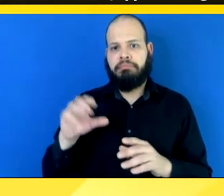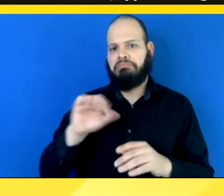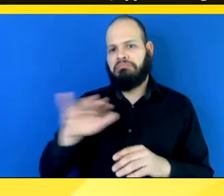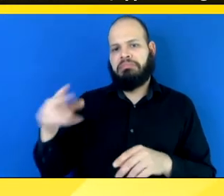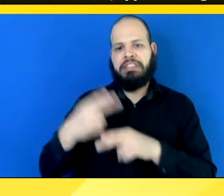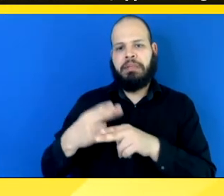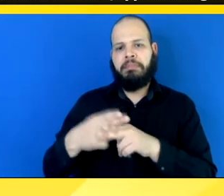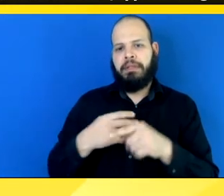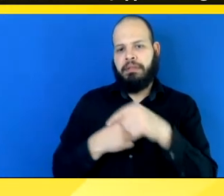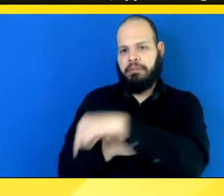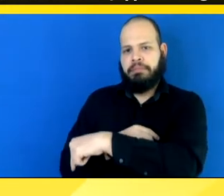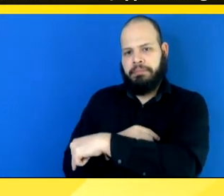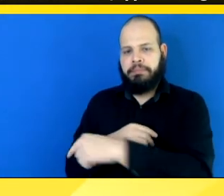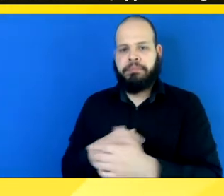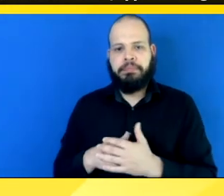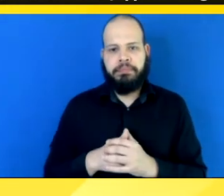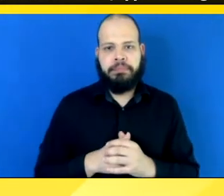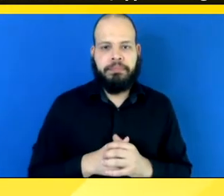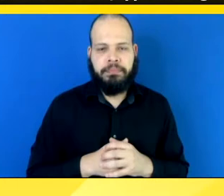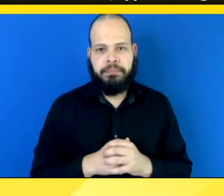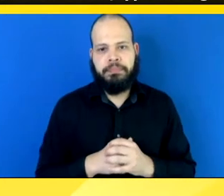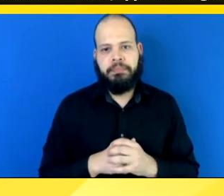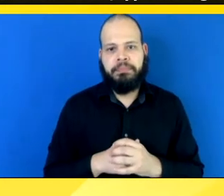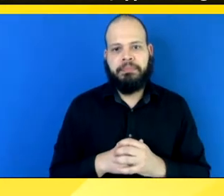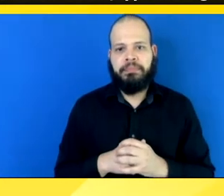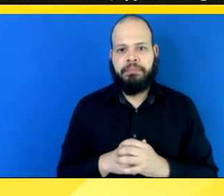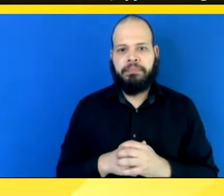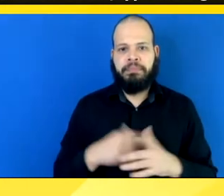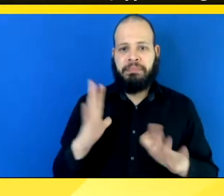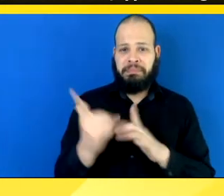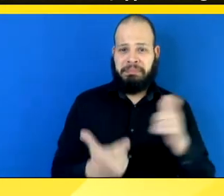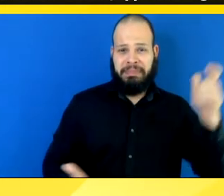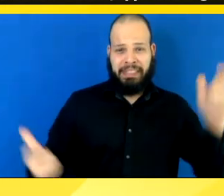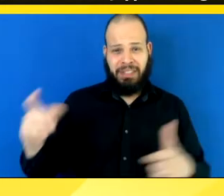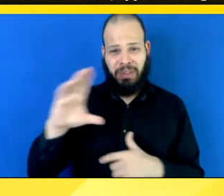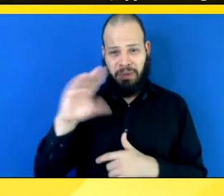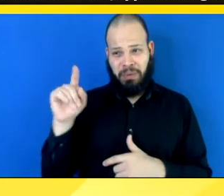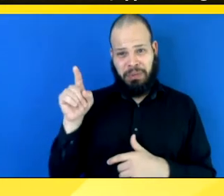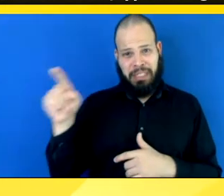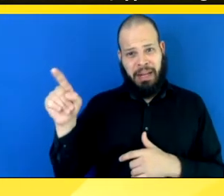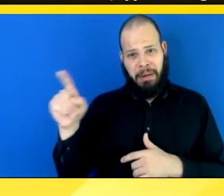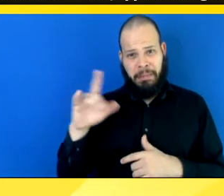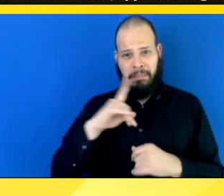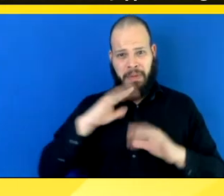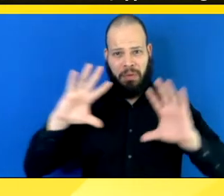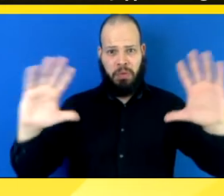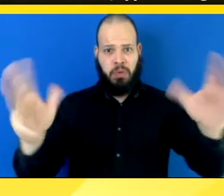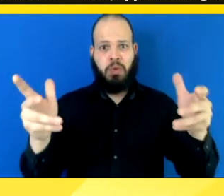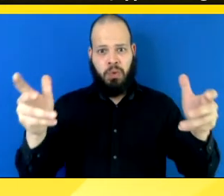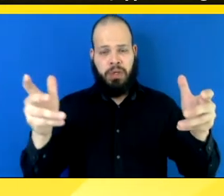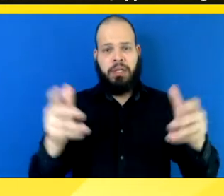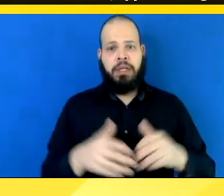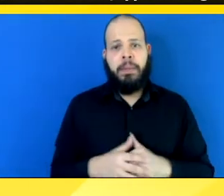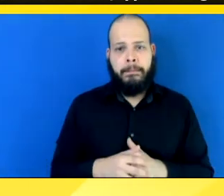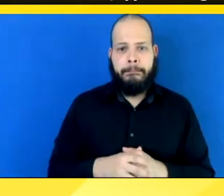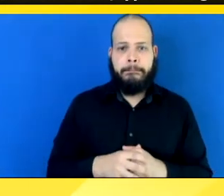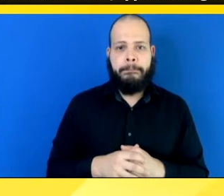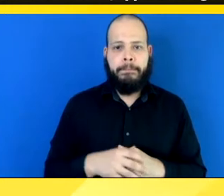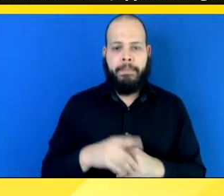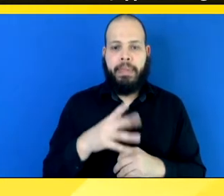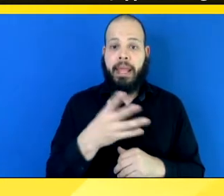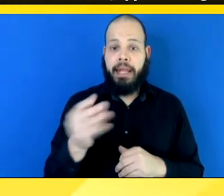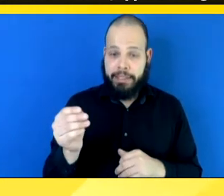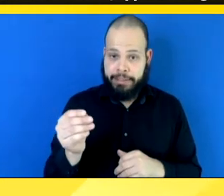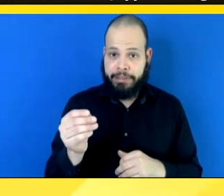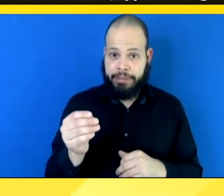unions in this country. She's also the president of the A. Philip Randolph Institute and has a powerful message